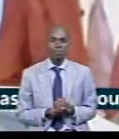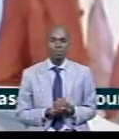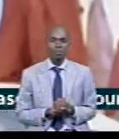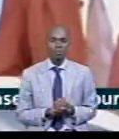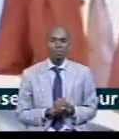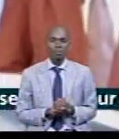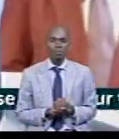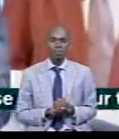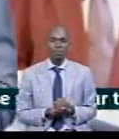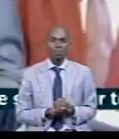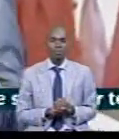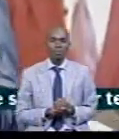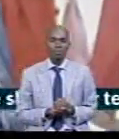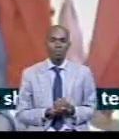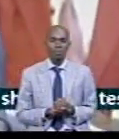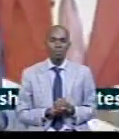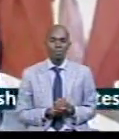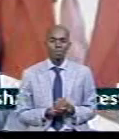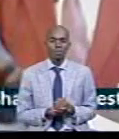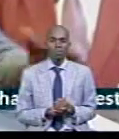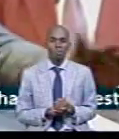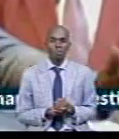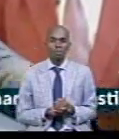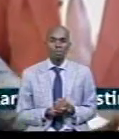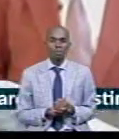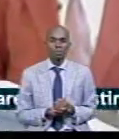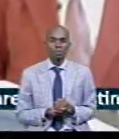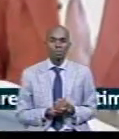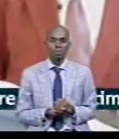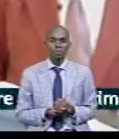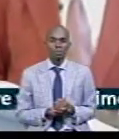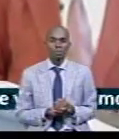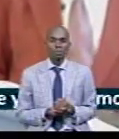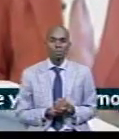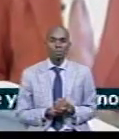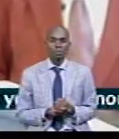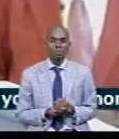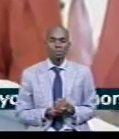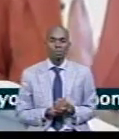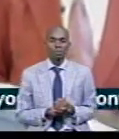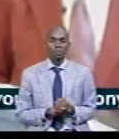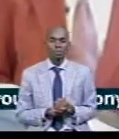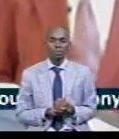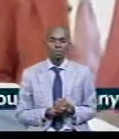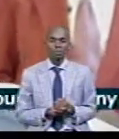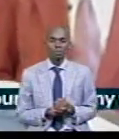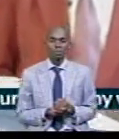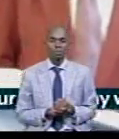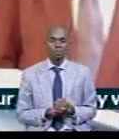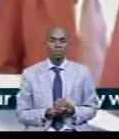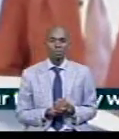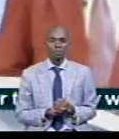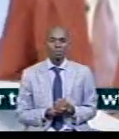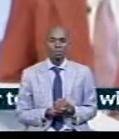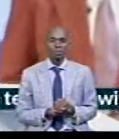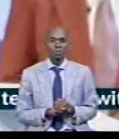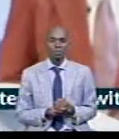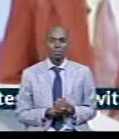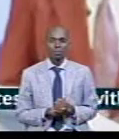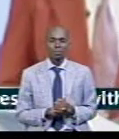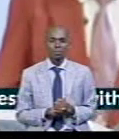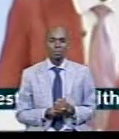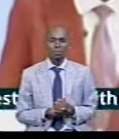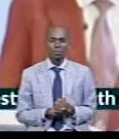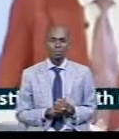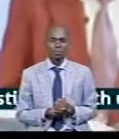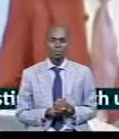me and Trassi, Sandy will be at Trassino. I do a bra, that's you will say. Sandy will see Trass, sorry, you